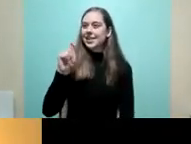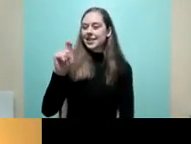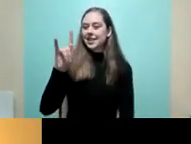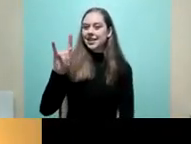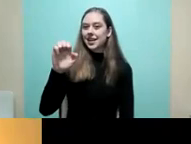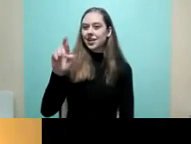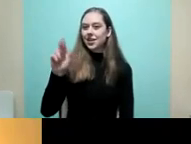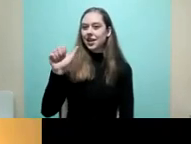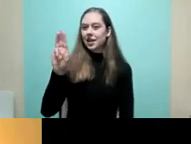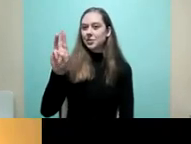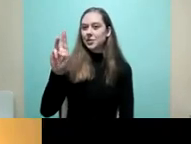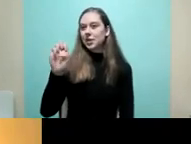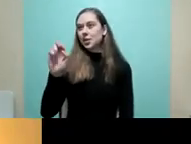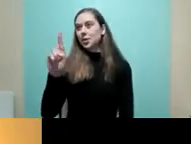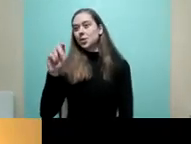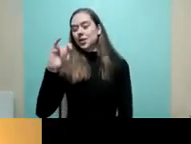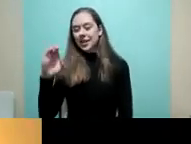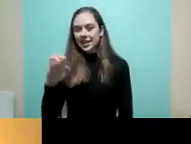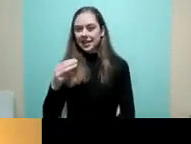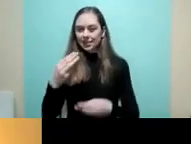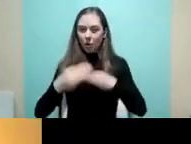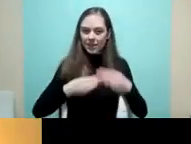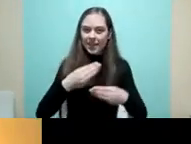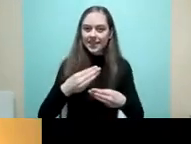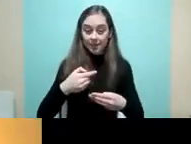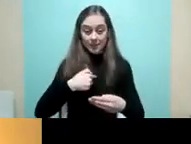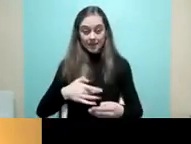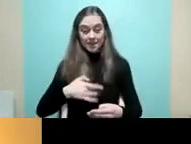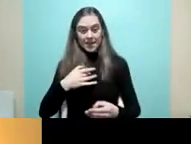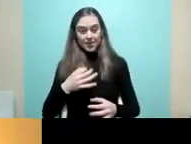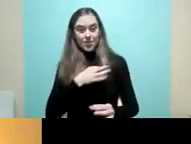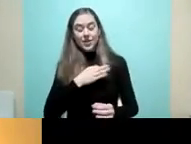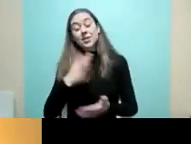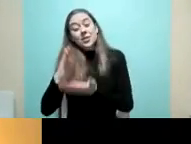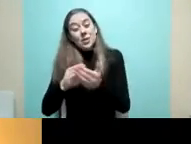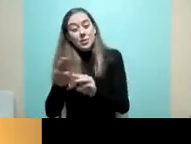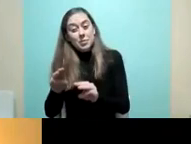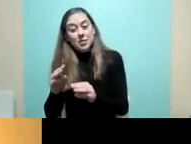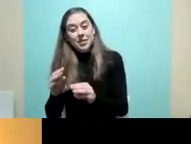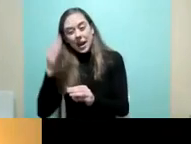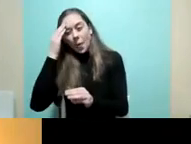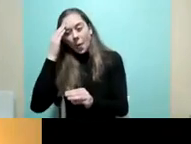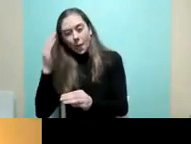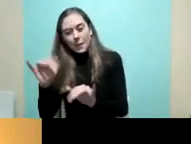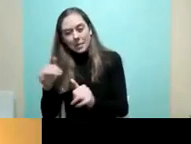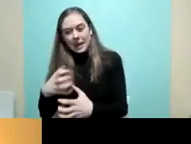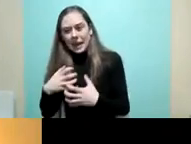process. I love it. I think it's really good. Some people might hate it, but you know what? It's great. And then the last